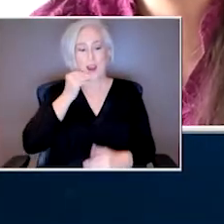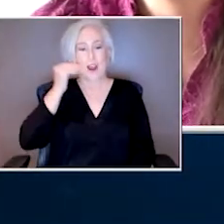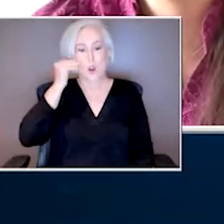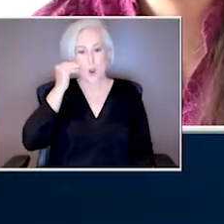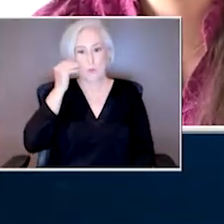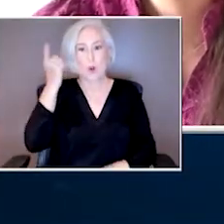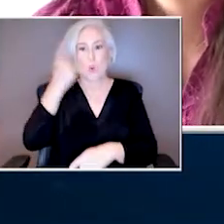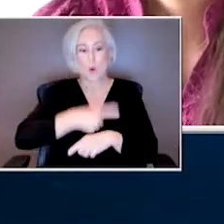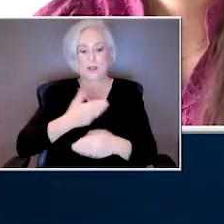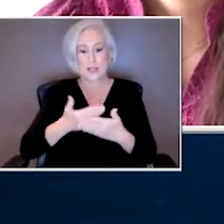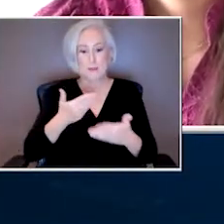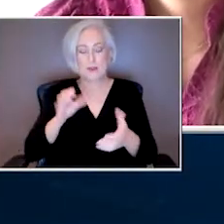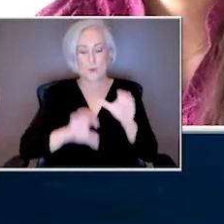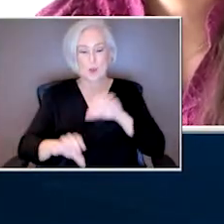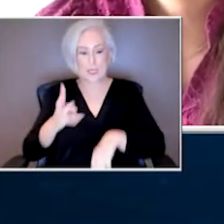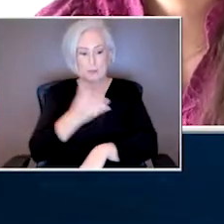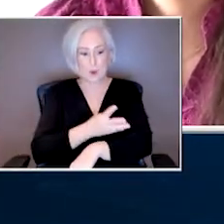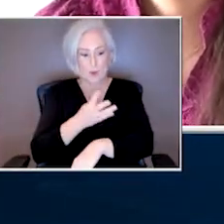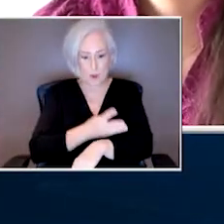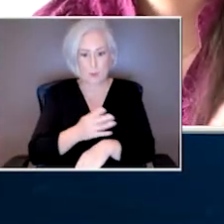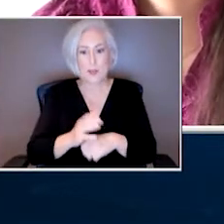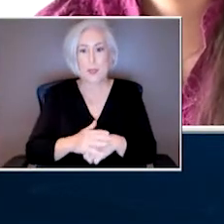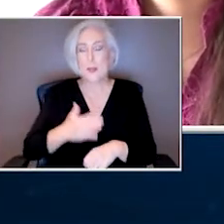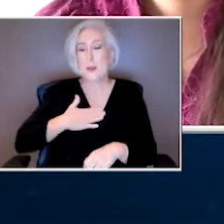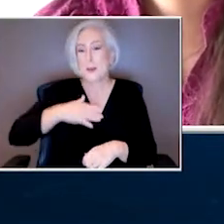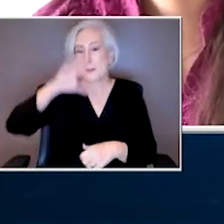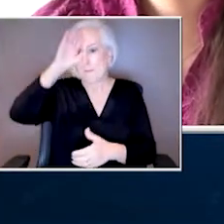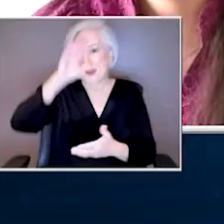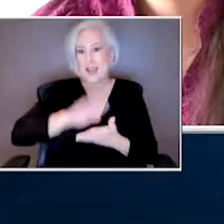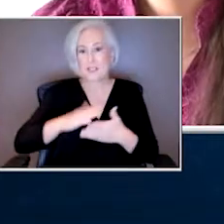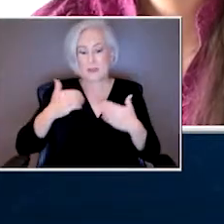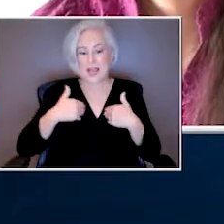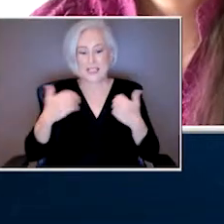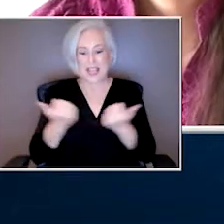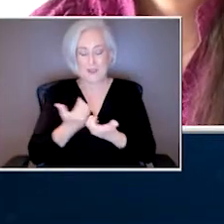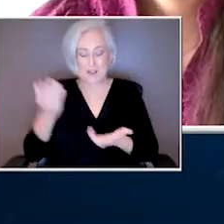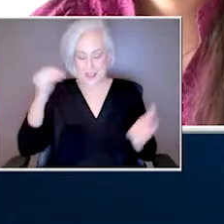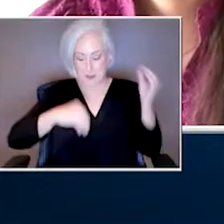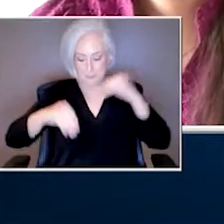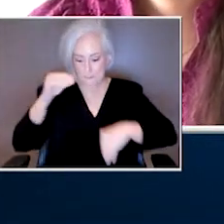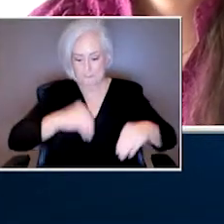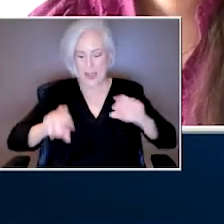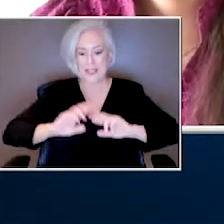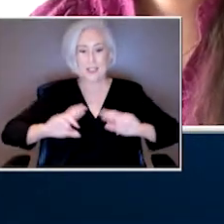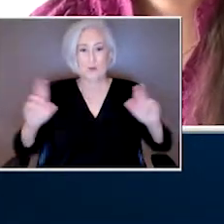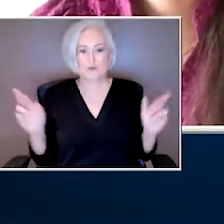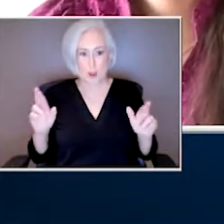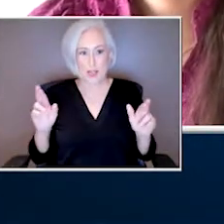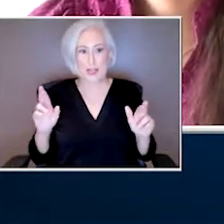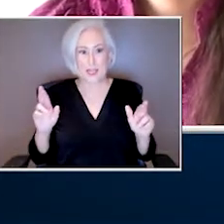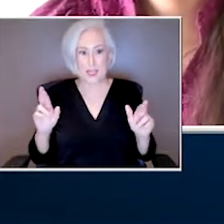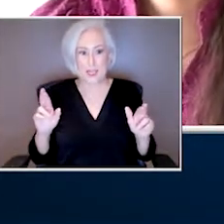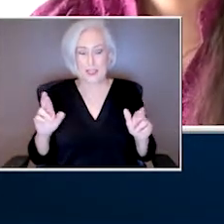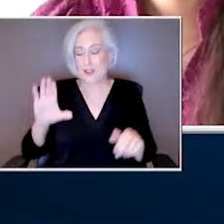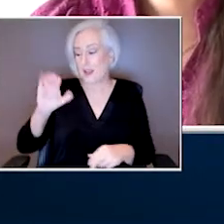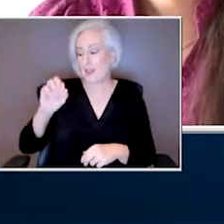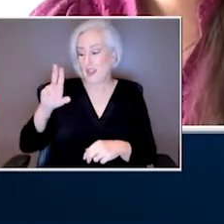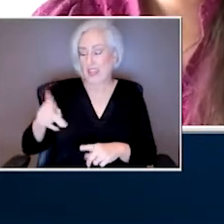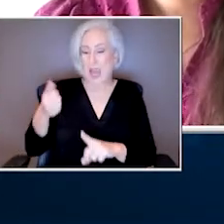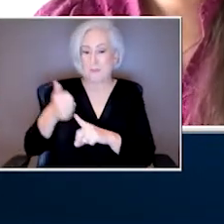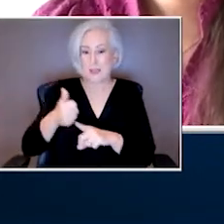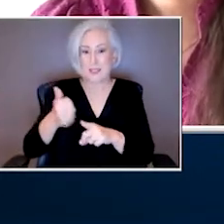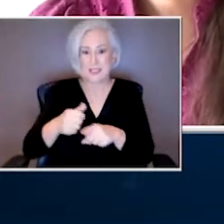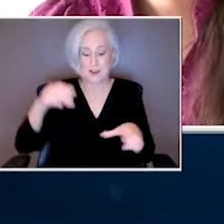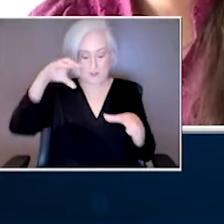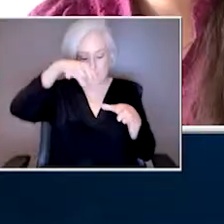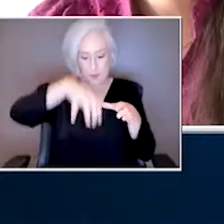before chemotherapy. My husband has everything packed up and ready. You cool the caps first. So I think it's for about